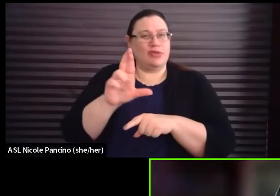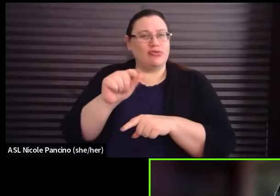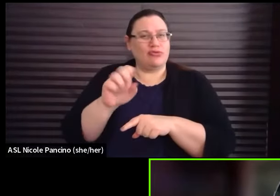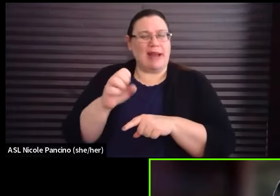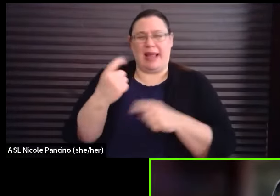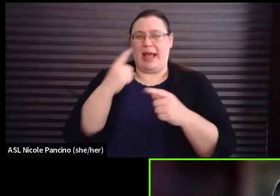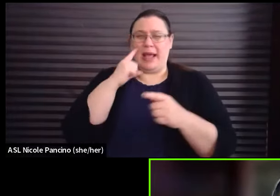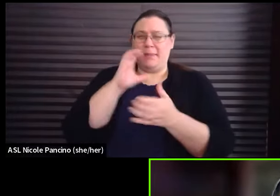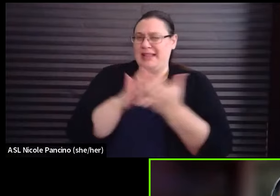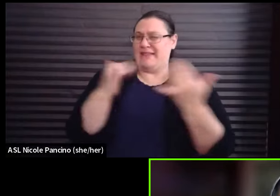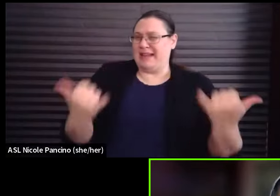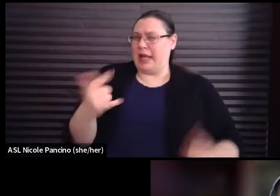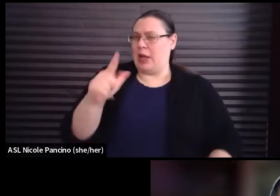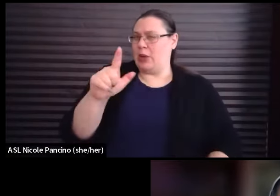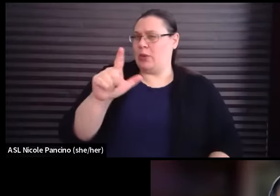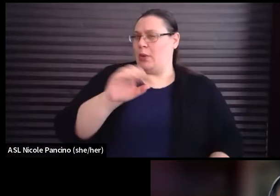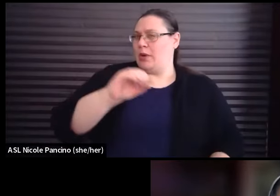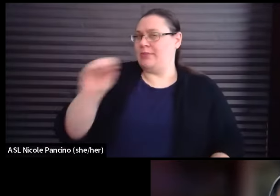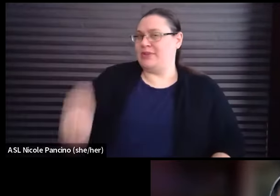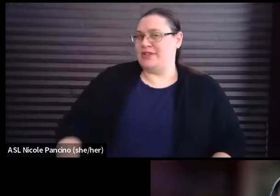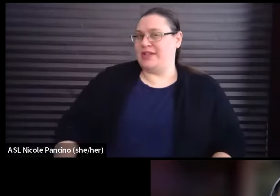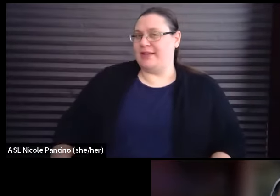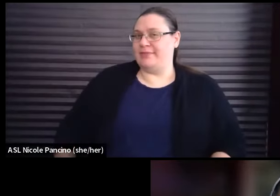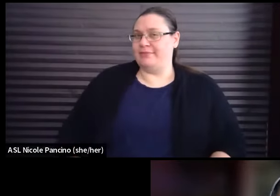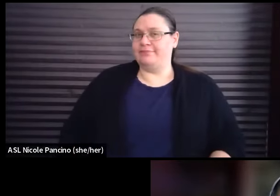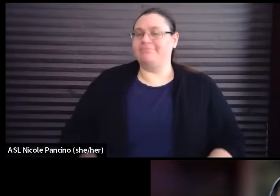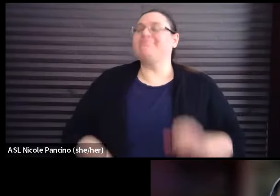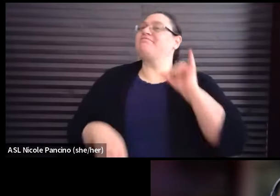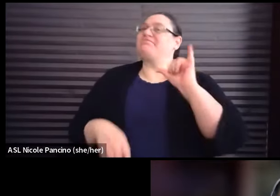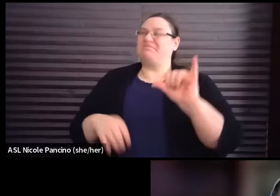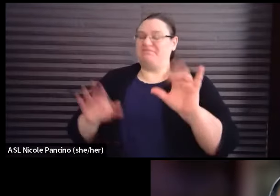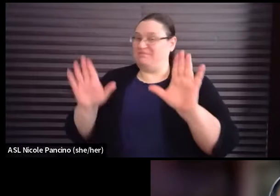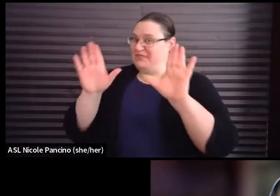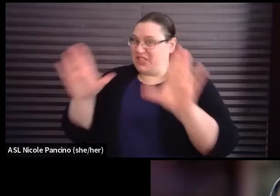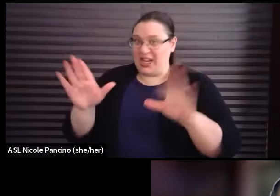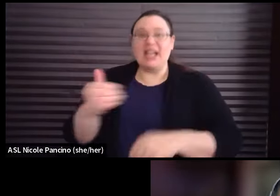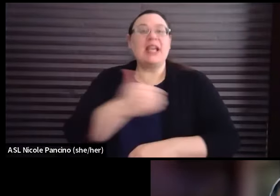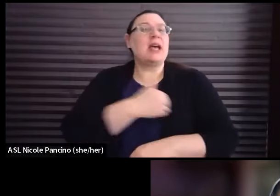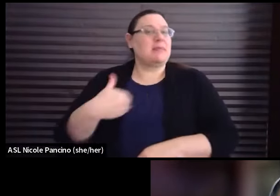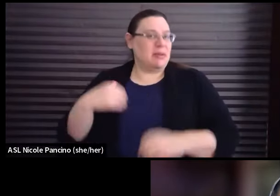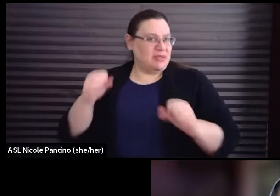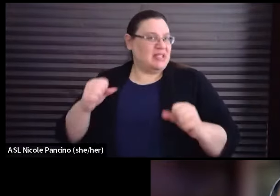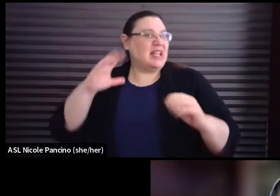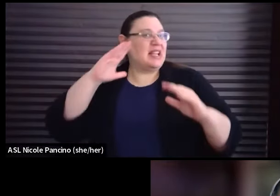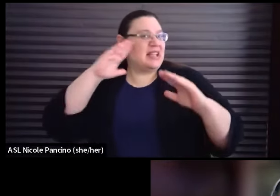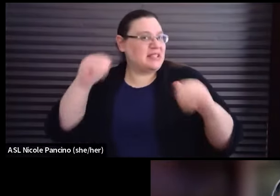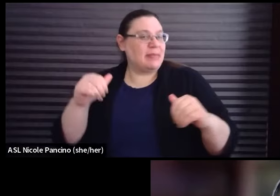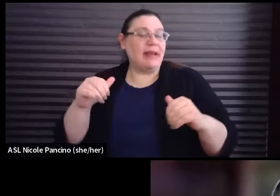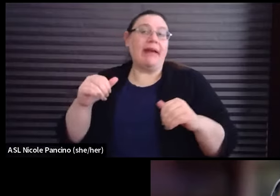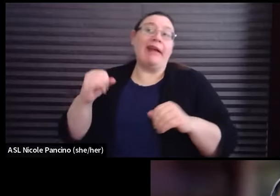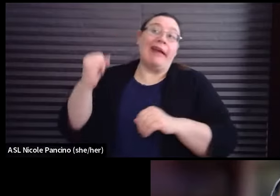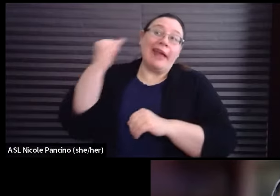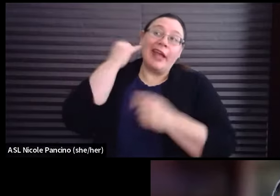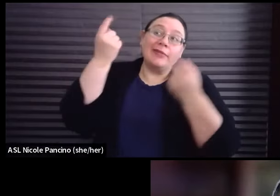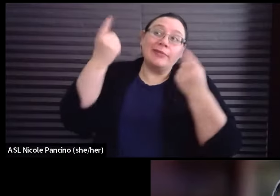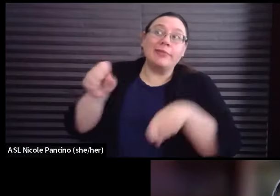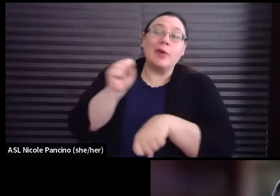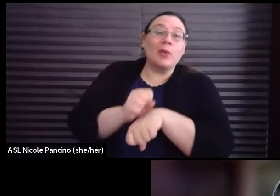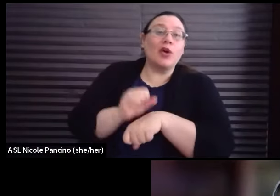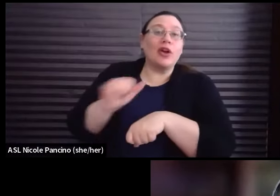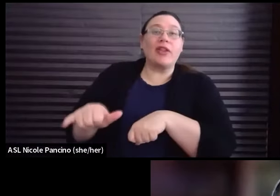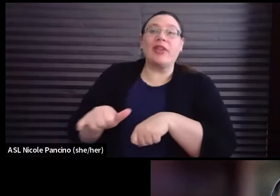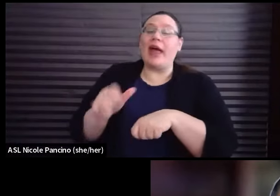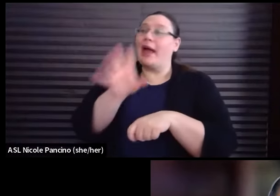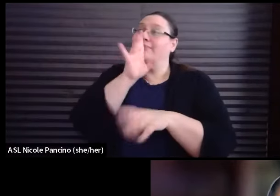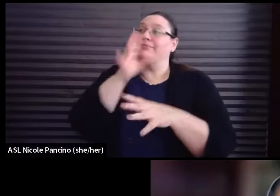21%. Okay, great. So members can expect, if and when they work these dubbing projects, that it would